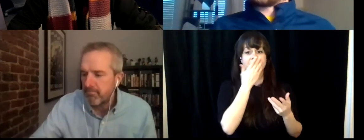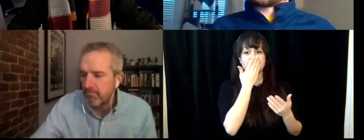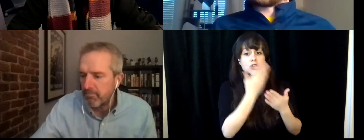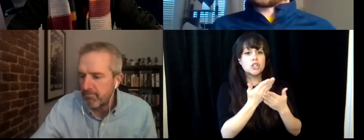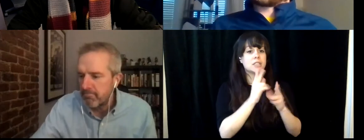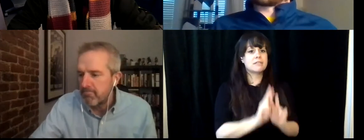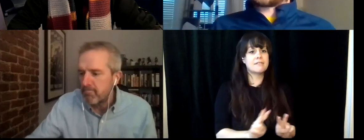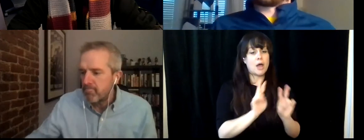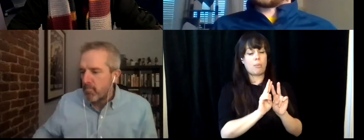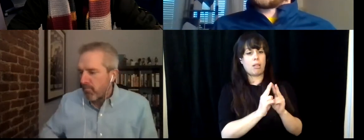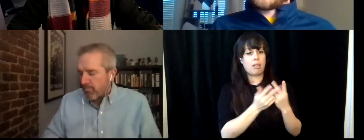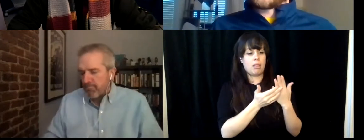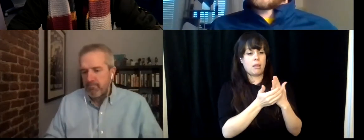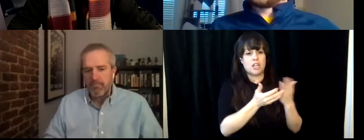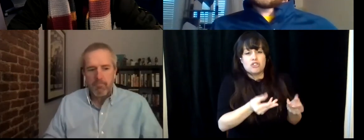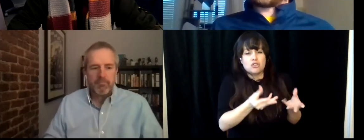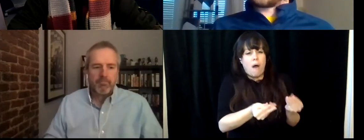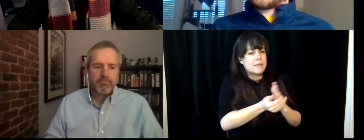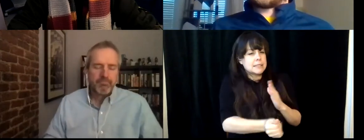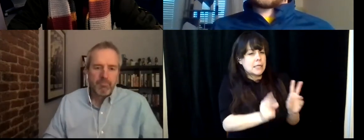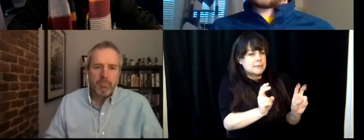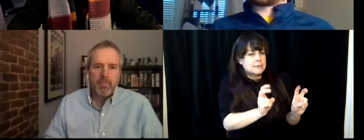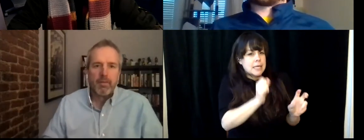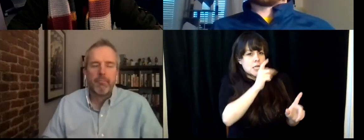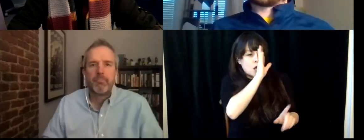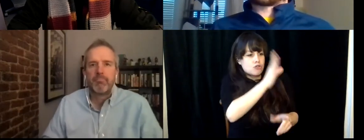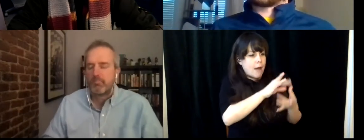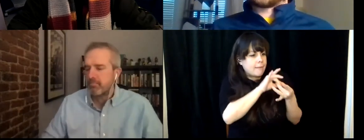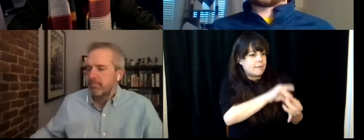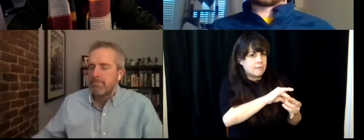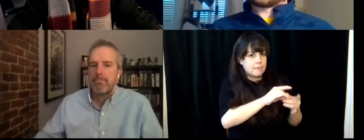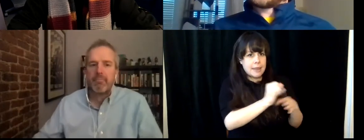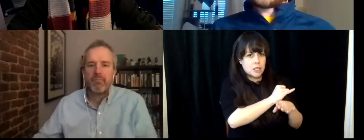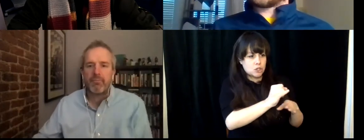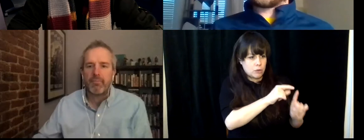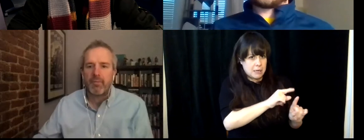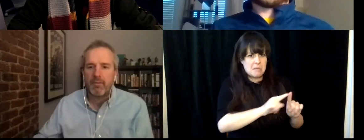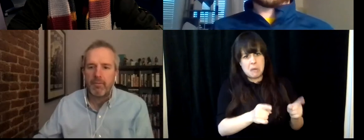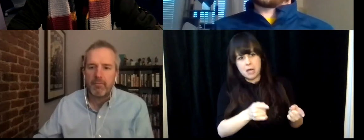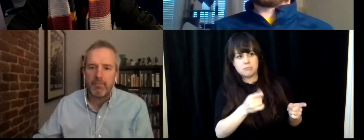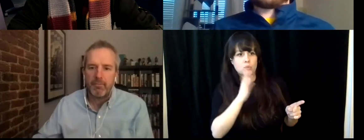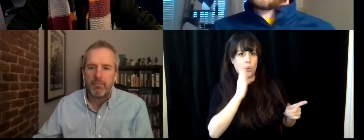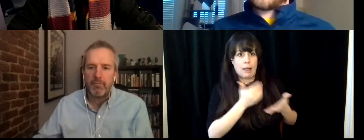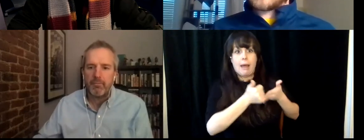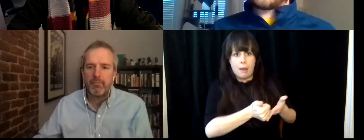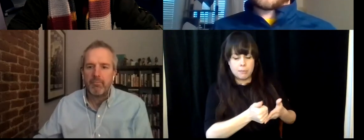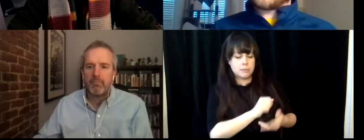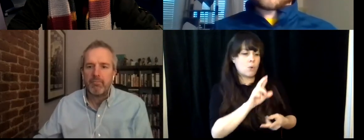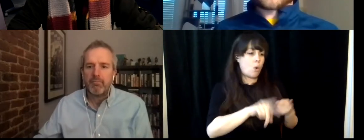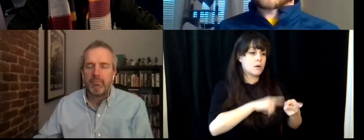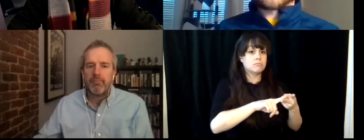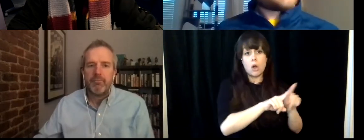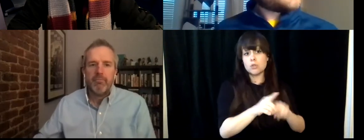meaning things that aren't necessarily directly related to the industry, as well as, you know, what are some things you could study or be good at, you